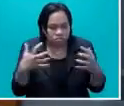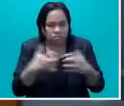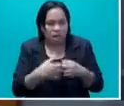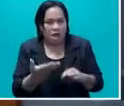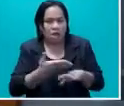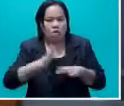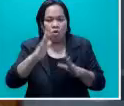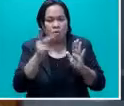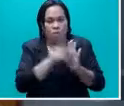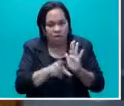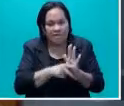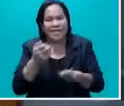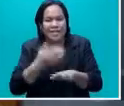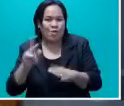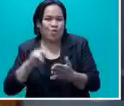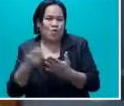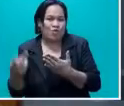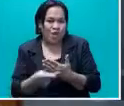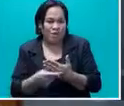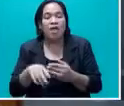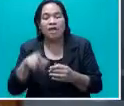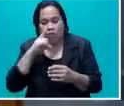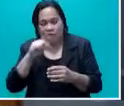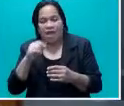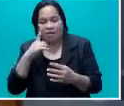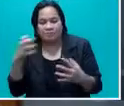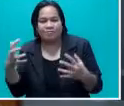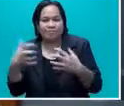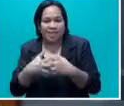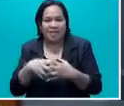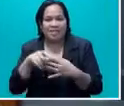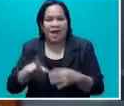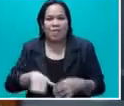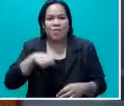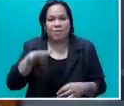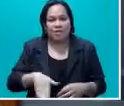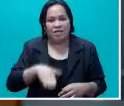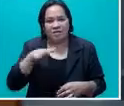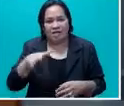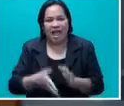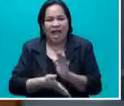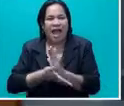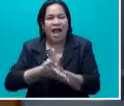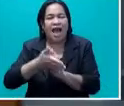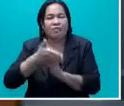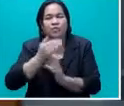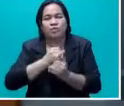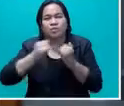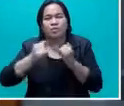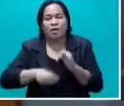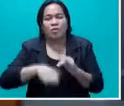policies, new programs that will be able to address this high poverty statistics in